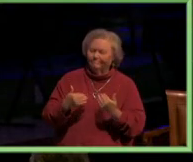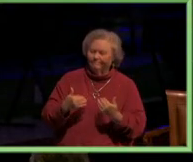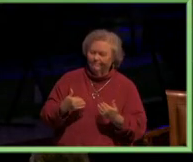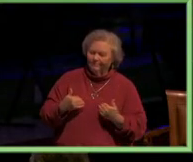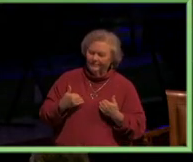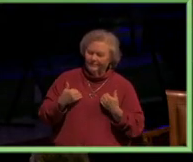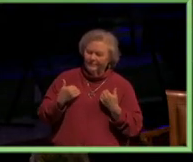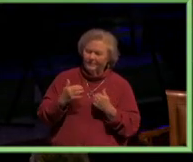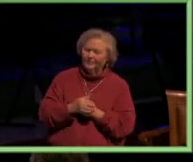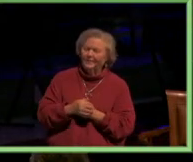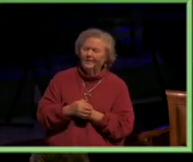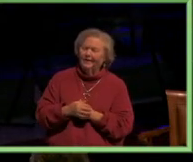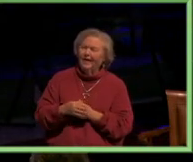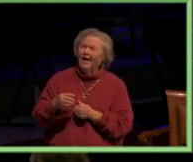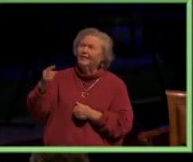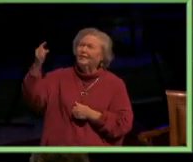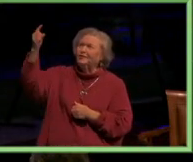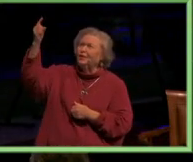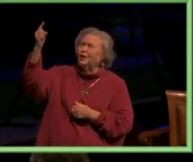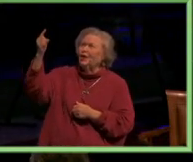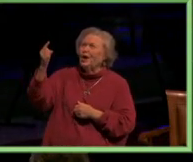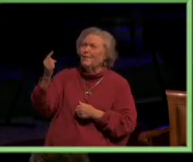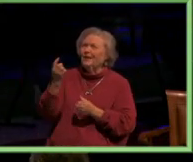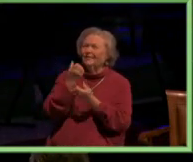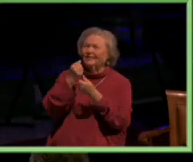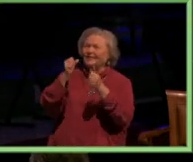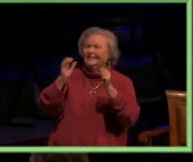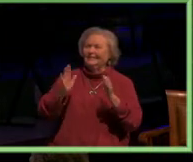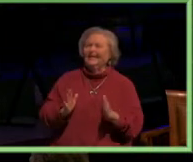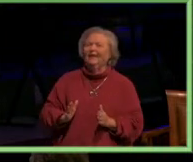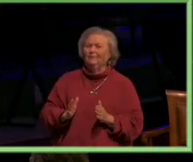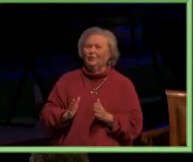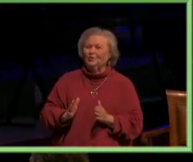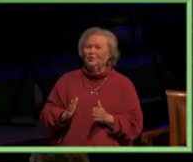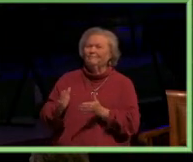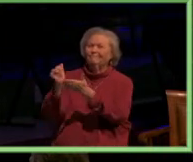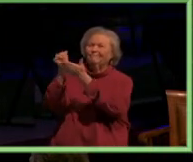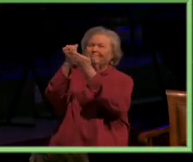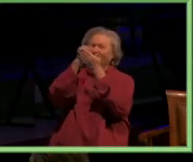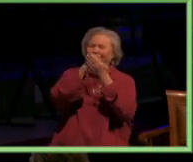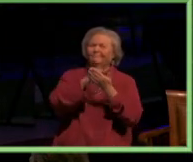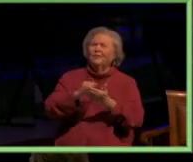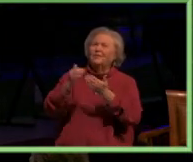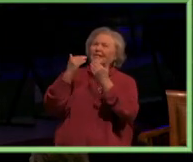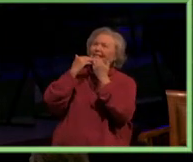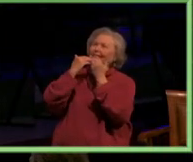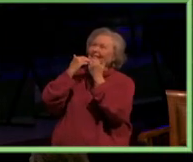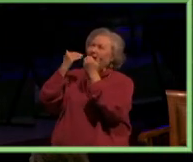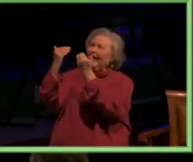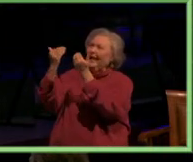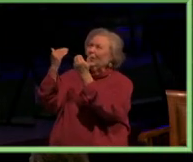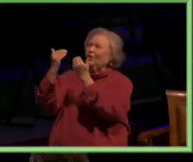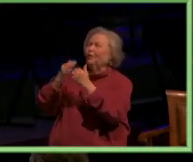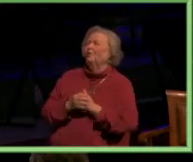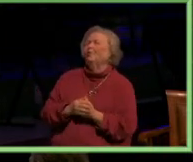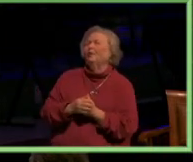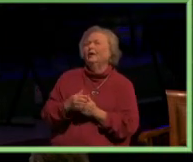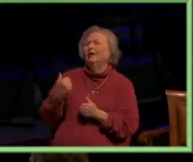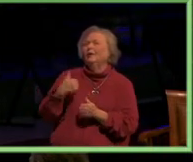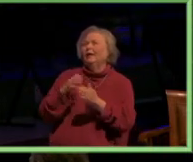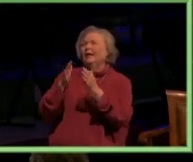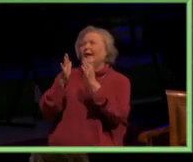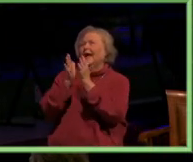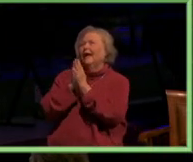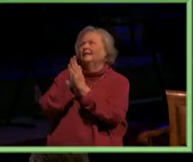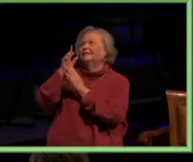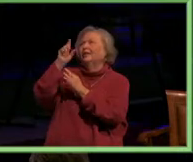coming of the Savior, that has come to answer those pains. We thank you for that. Father, we ask that you be honored